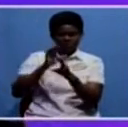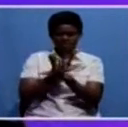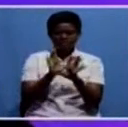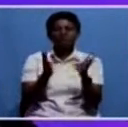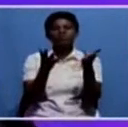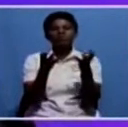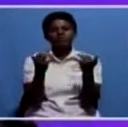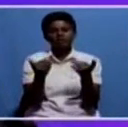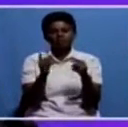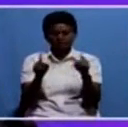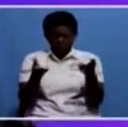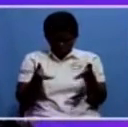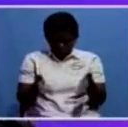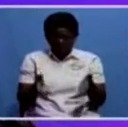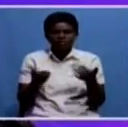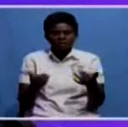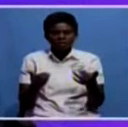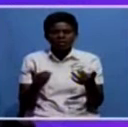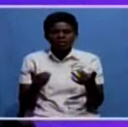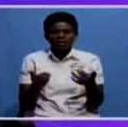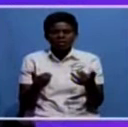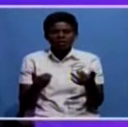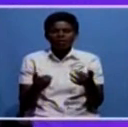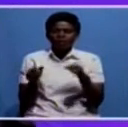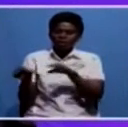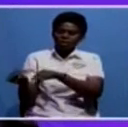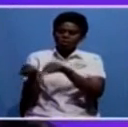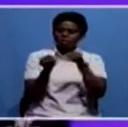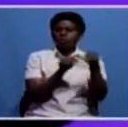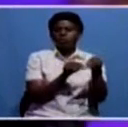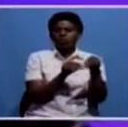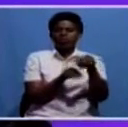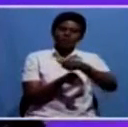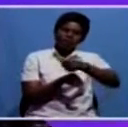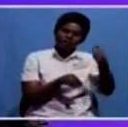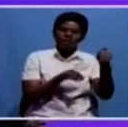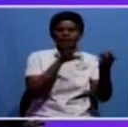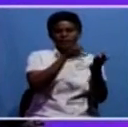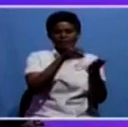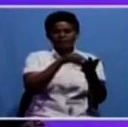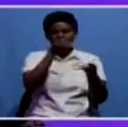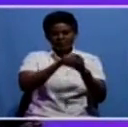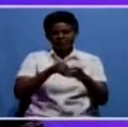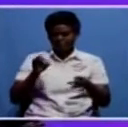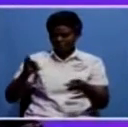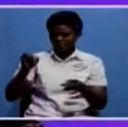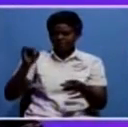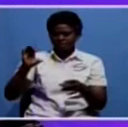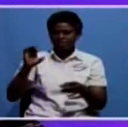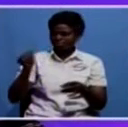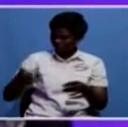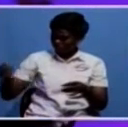are looking for. But here we are, a whole nation, detracted by, there are other cases outside the FIC report. They're not the only